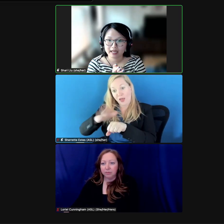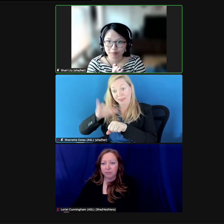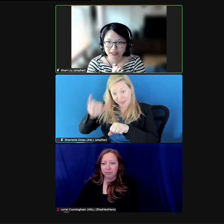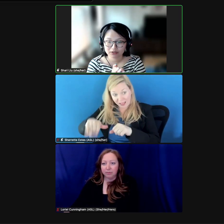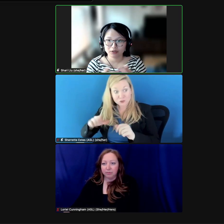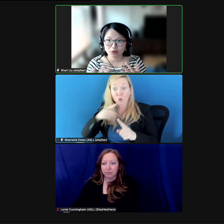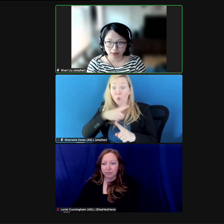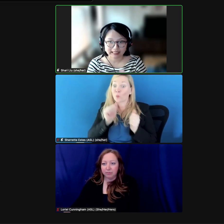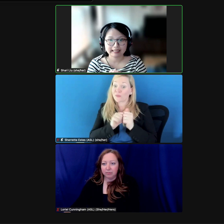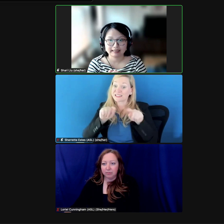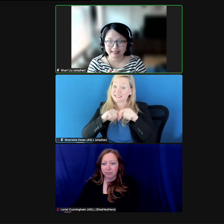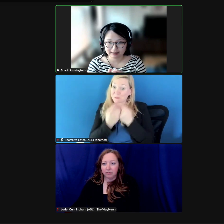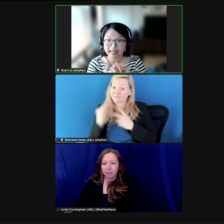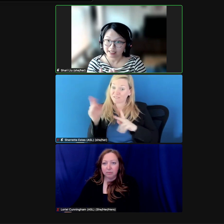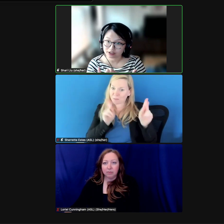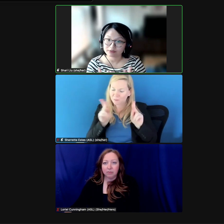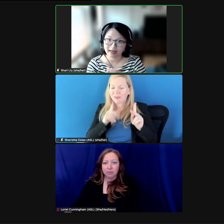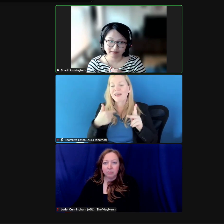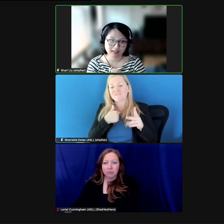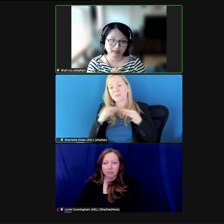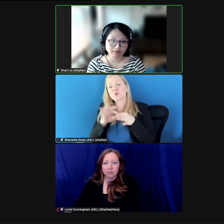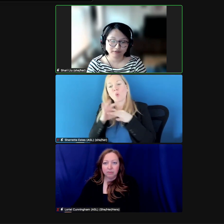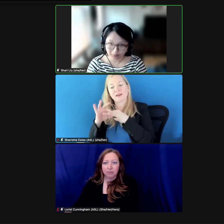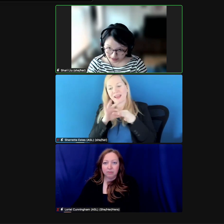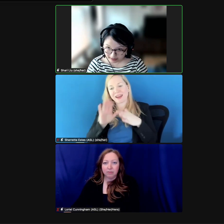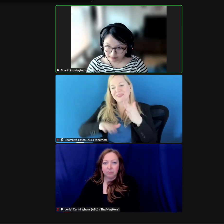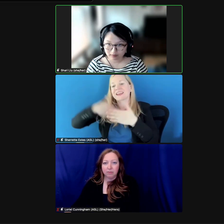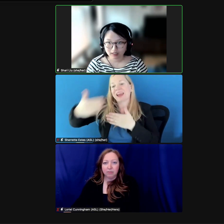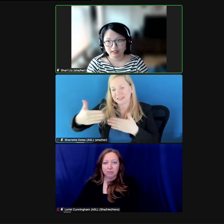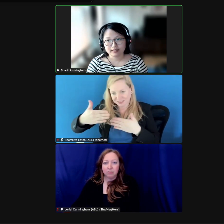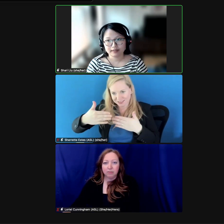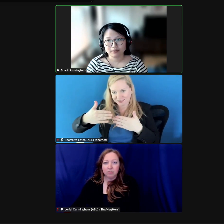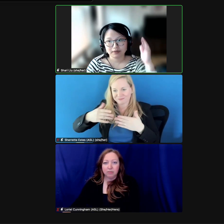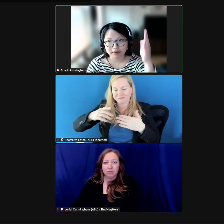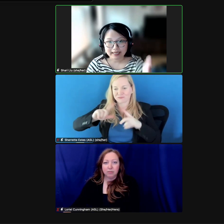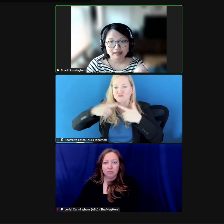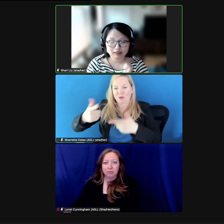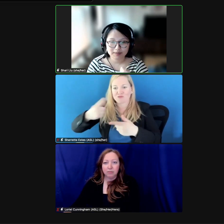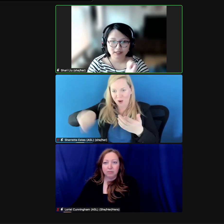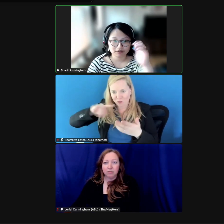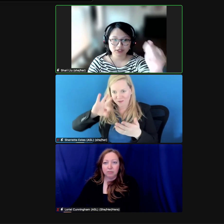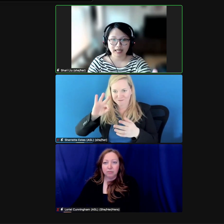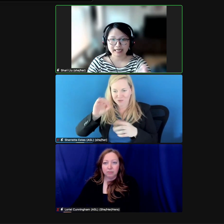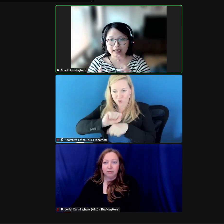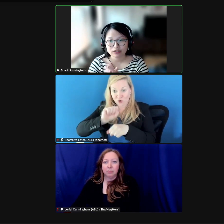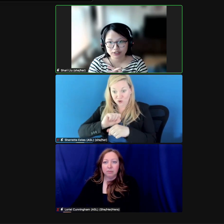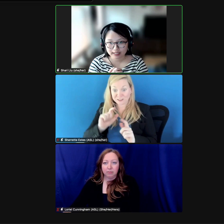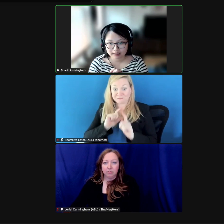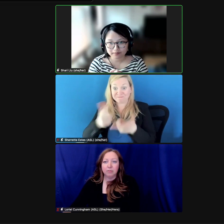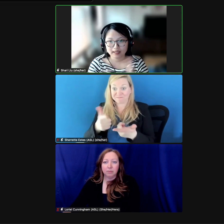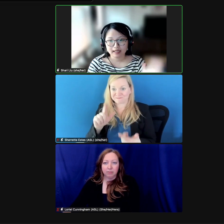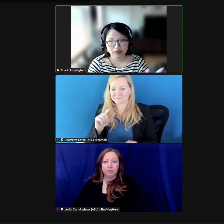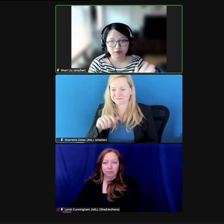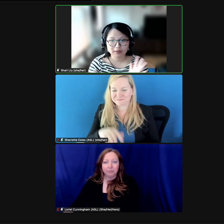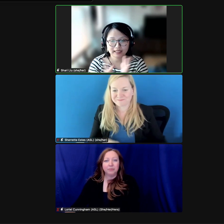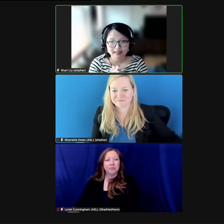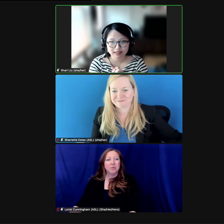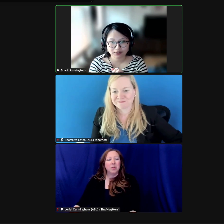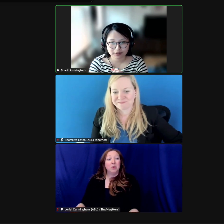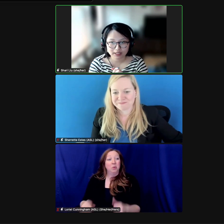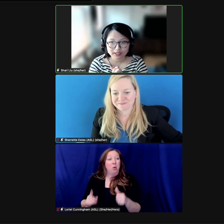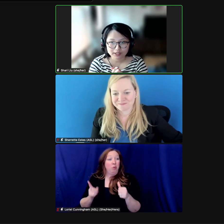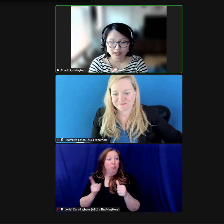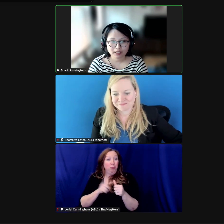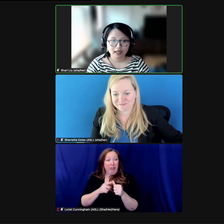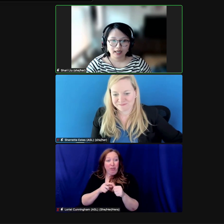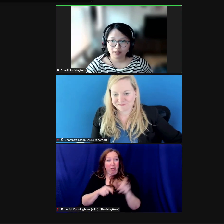I've been helping to coordinate the next round of the work. So the right column is the original iCatcher team. Everyone else is a